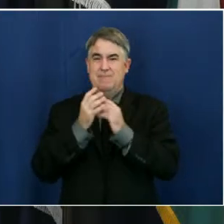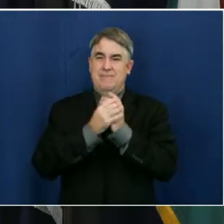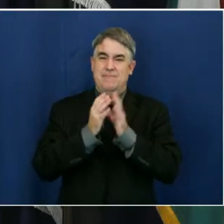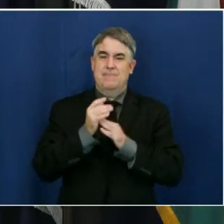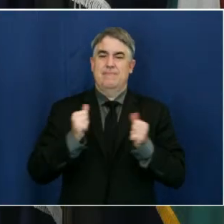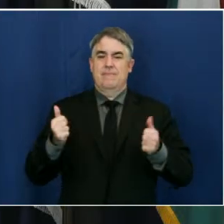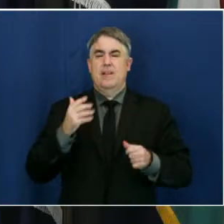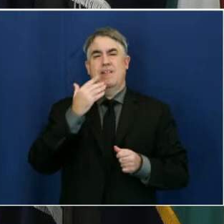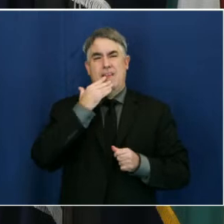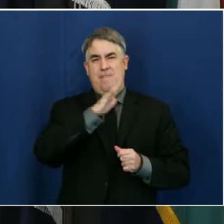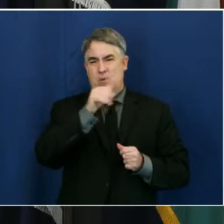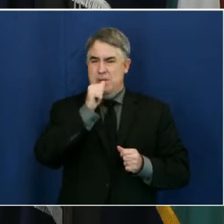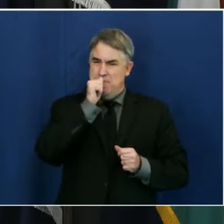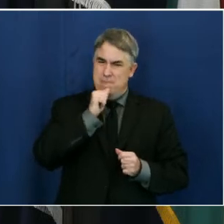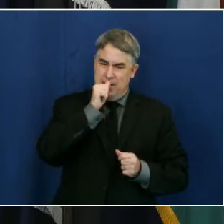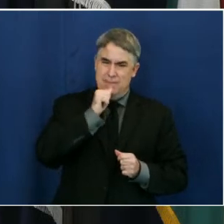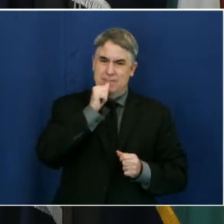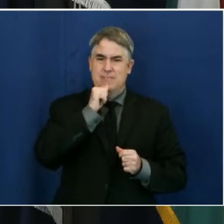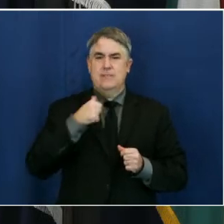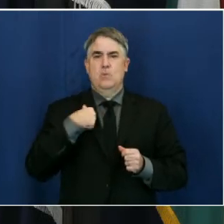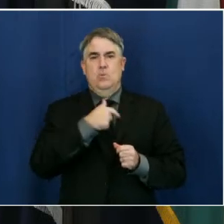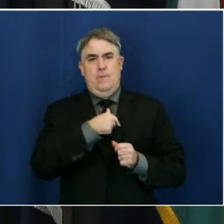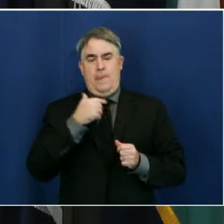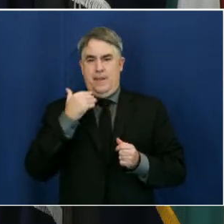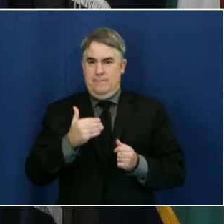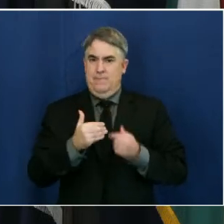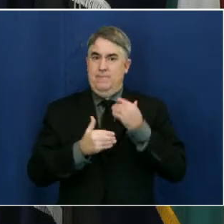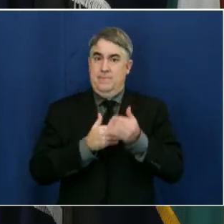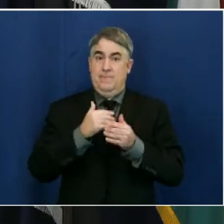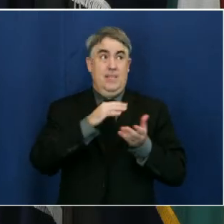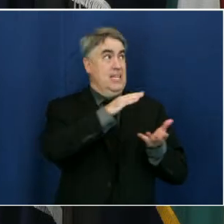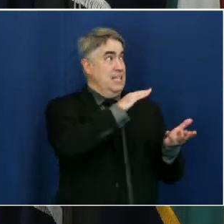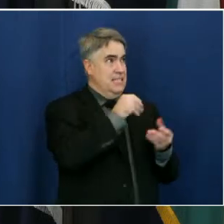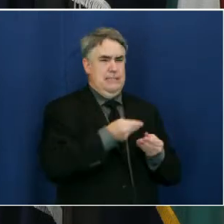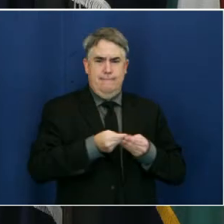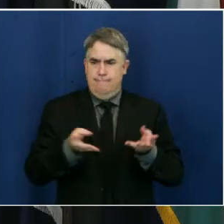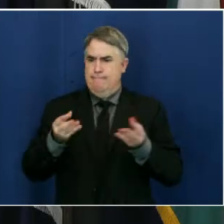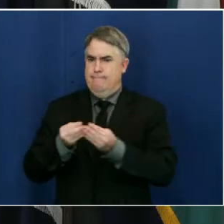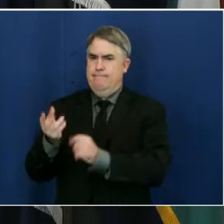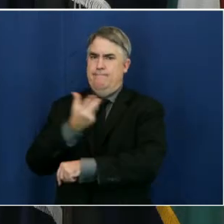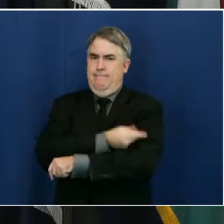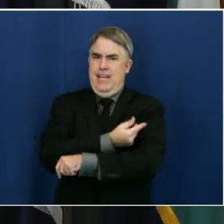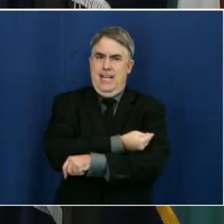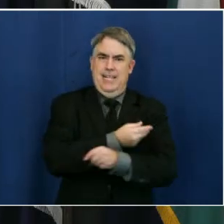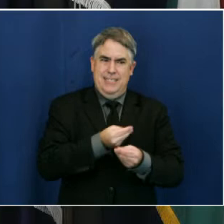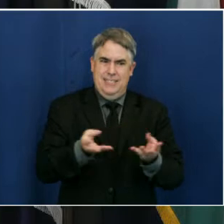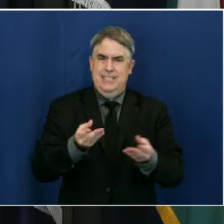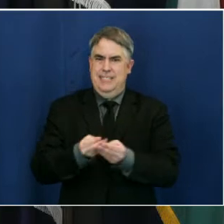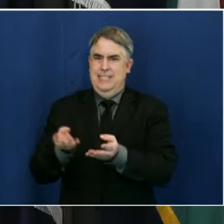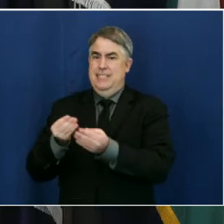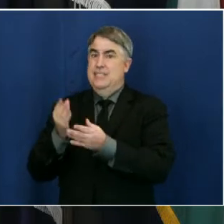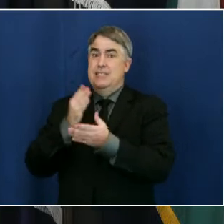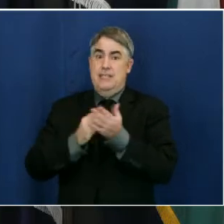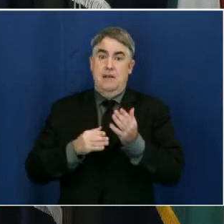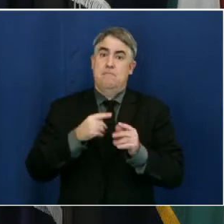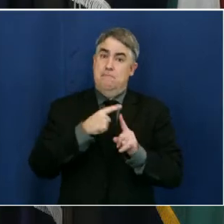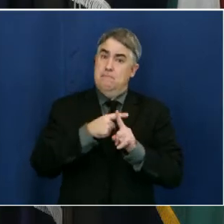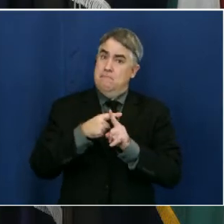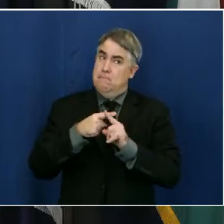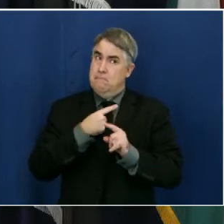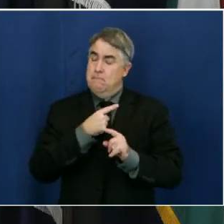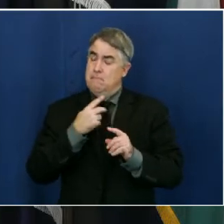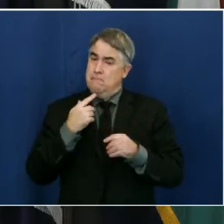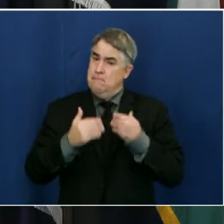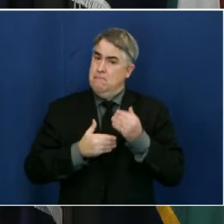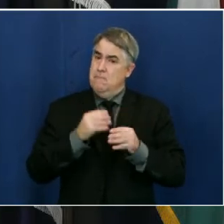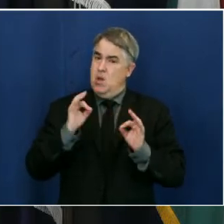as we receive vaccines and administer vaccines, but it does provide us some hope and some optimism that we are